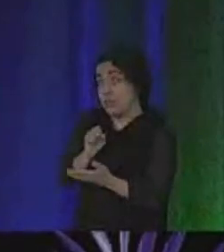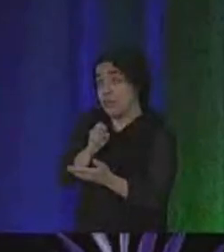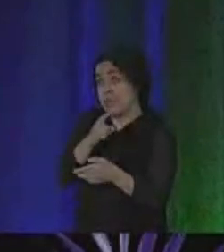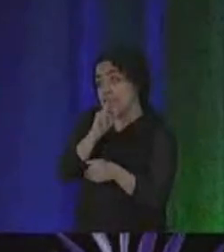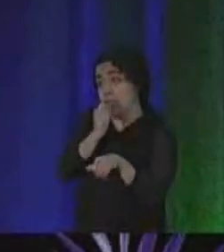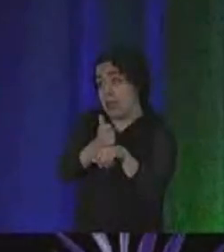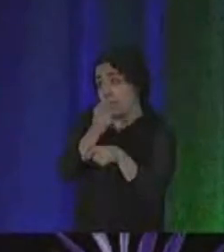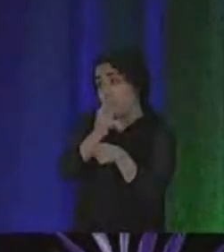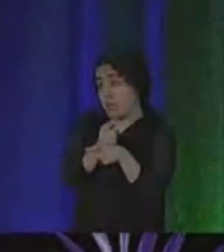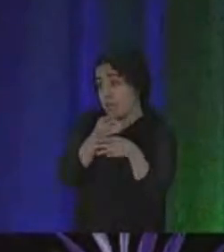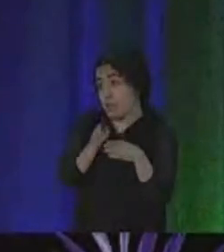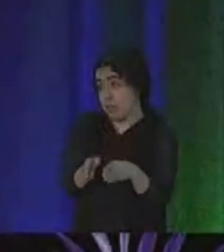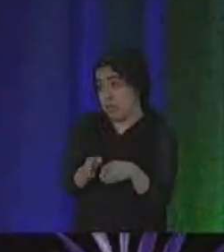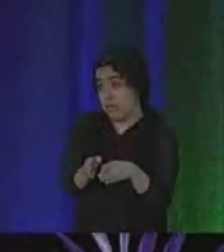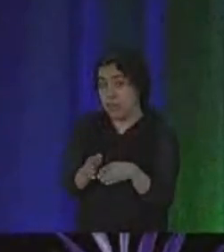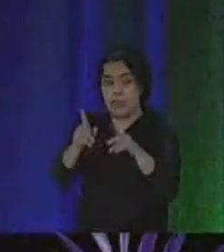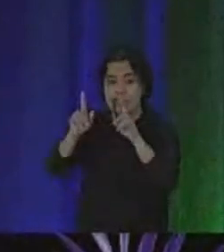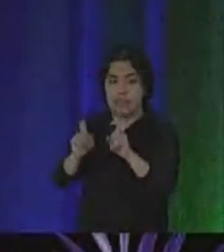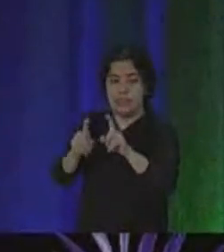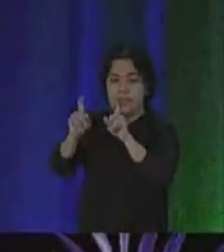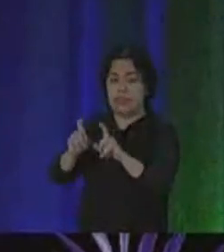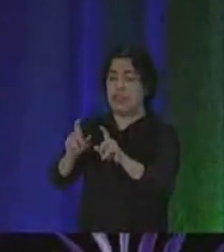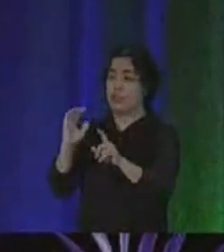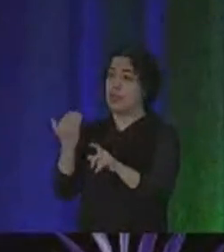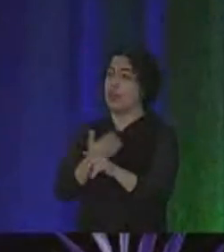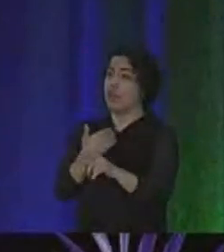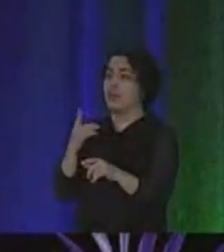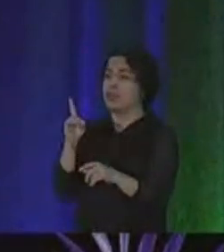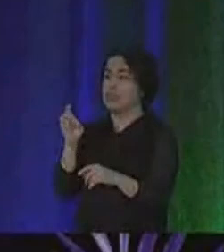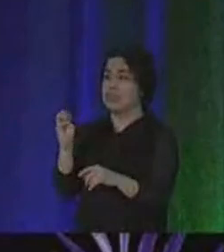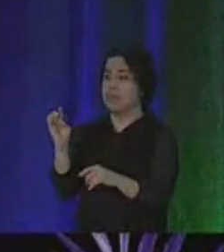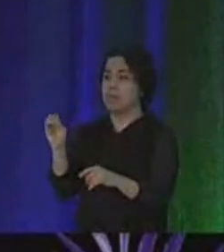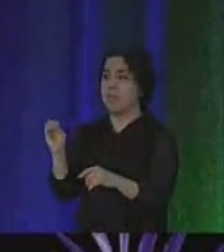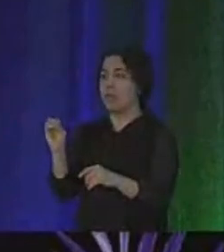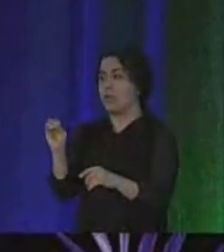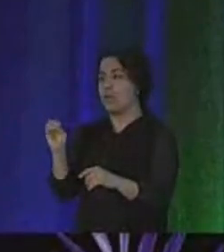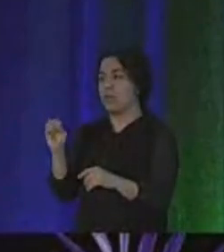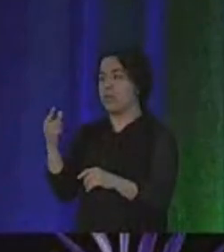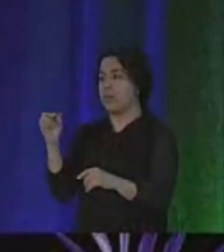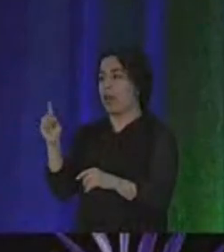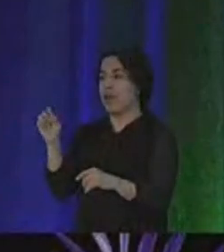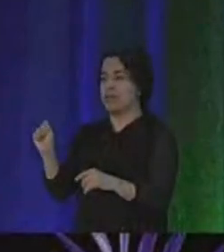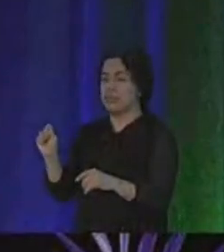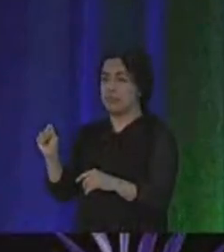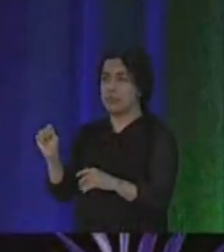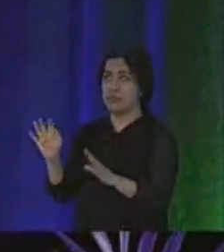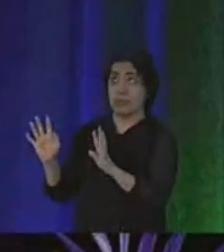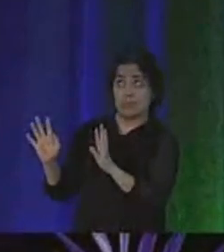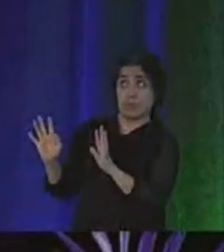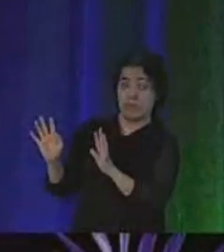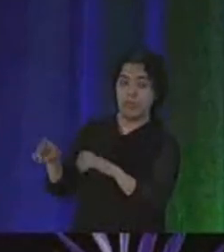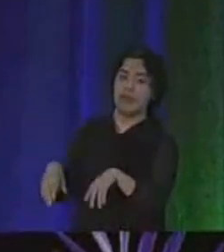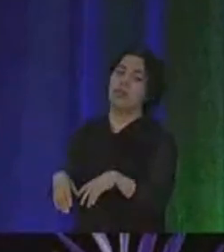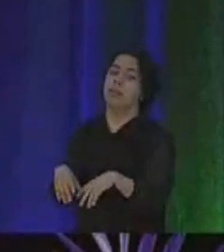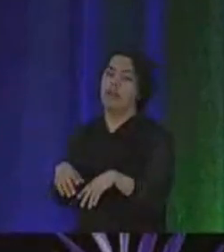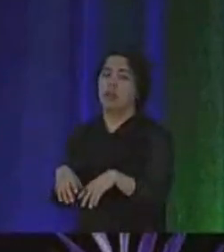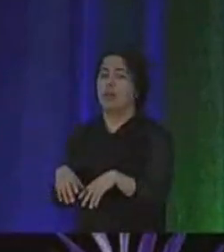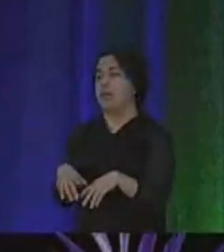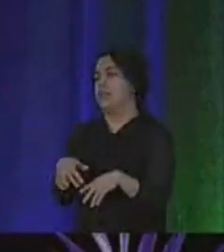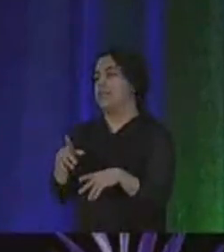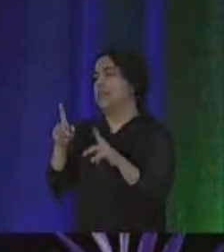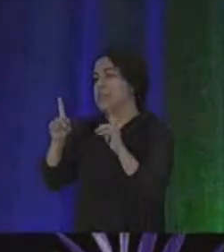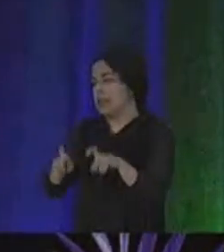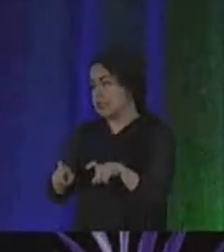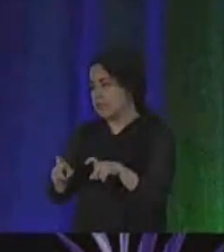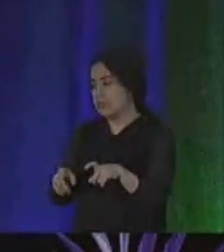correctly, testing the demo gods here, looks like I just got a code to type this in, and I didn't have to configure that, right? It was just